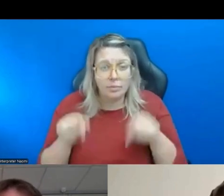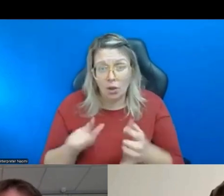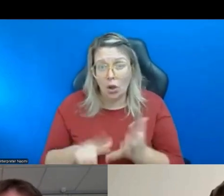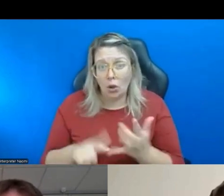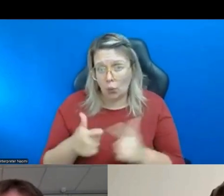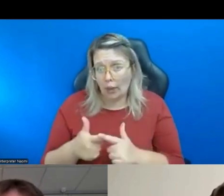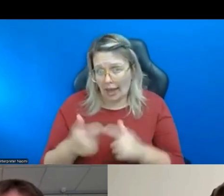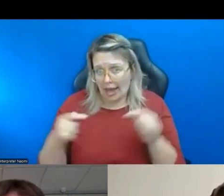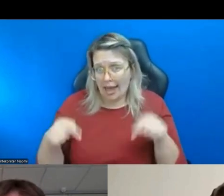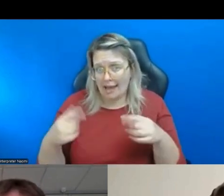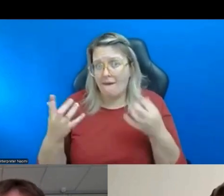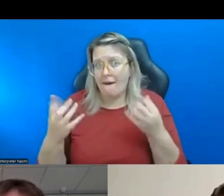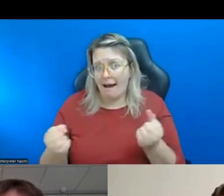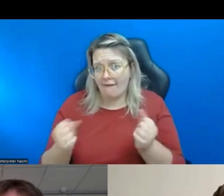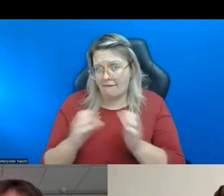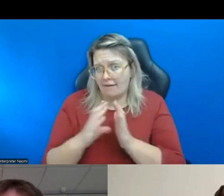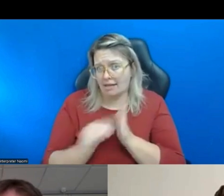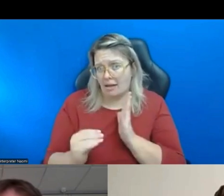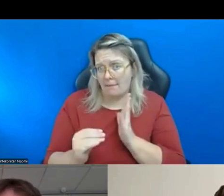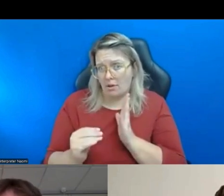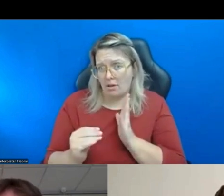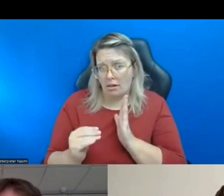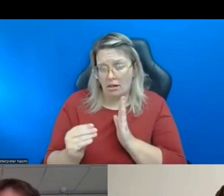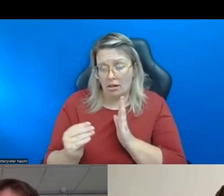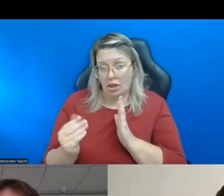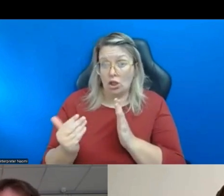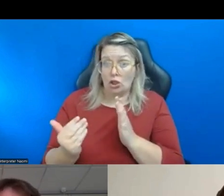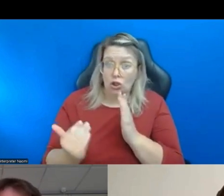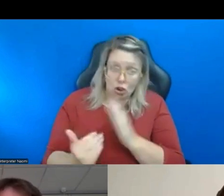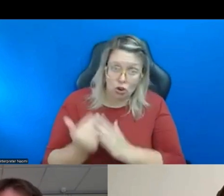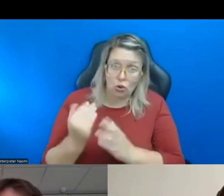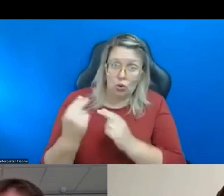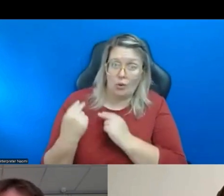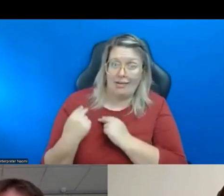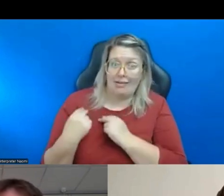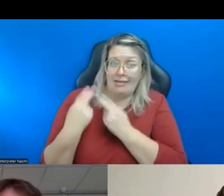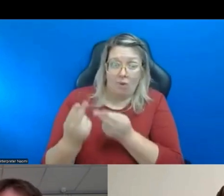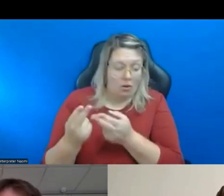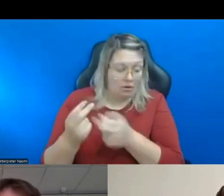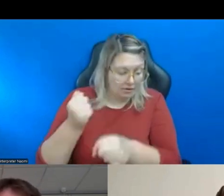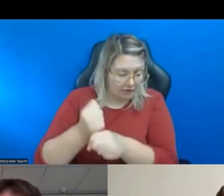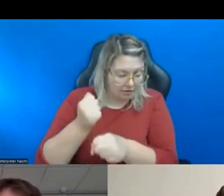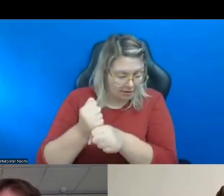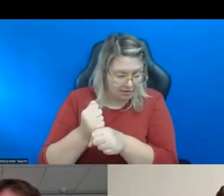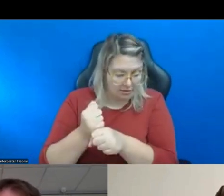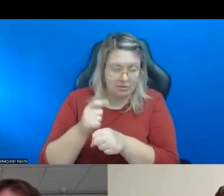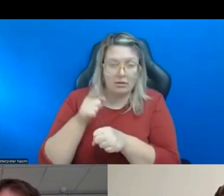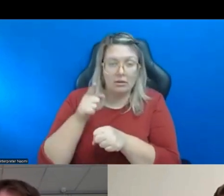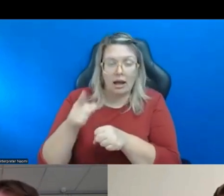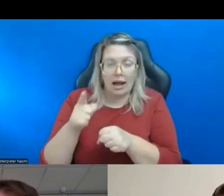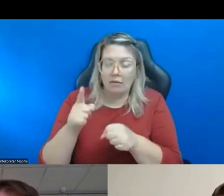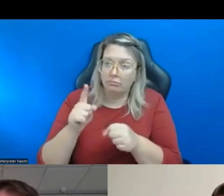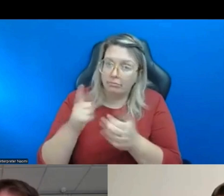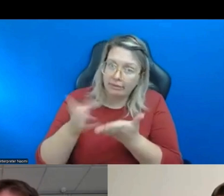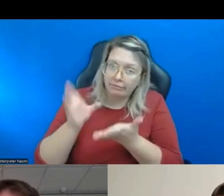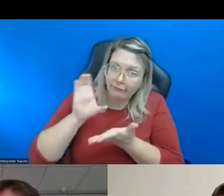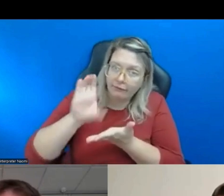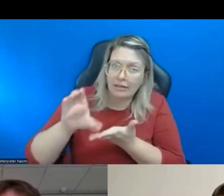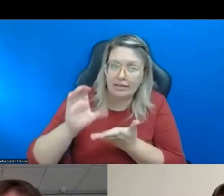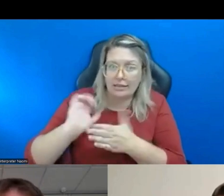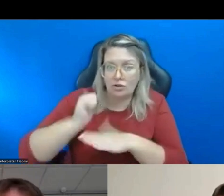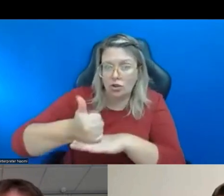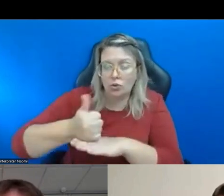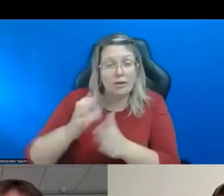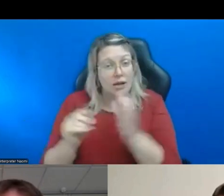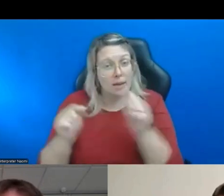examples where the new devolved administrations have funded particular institutions, and that's happened in London, for